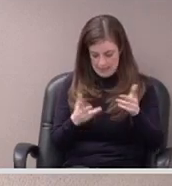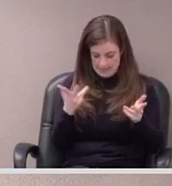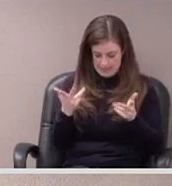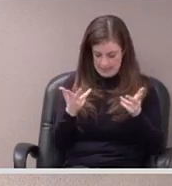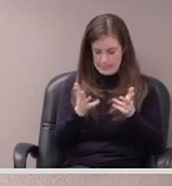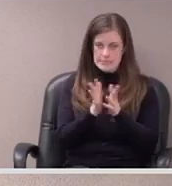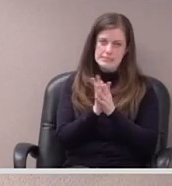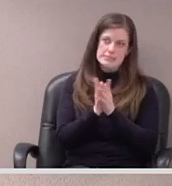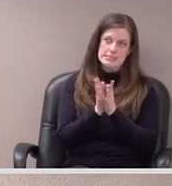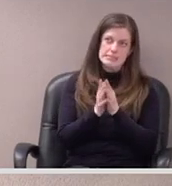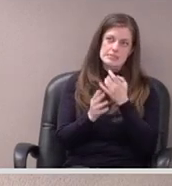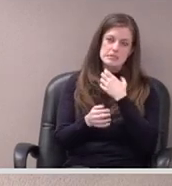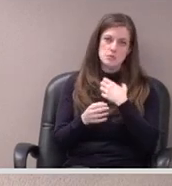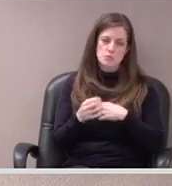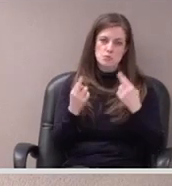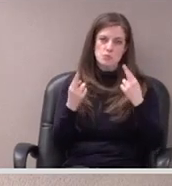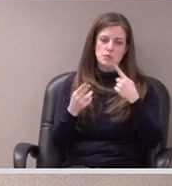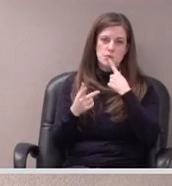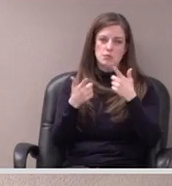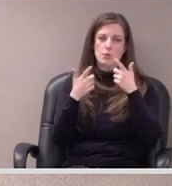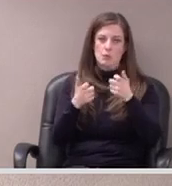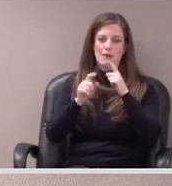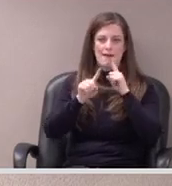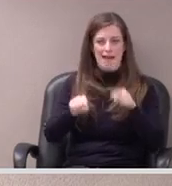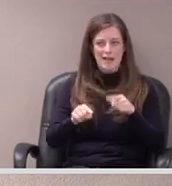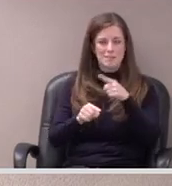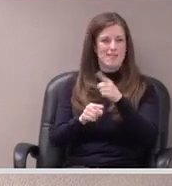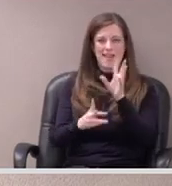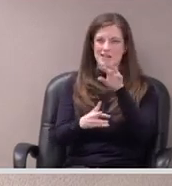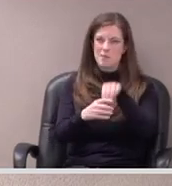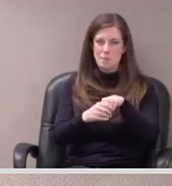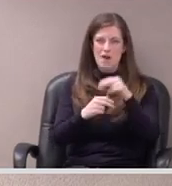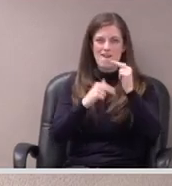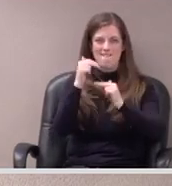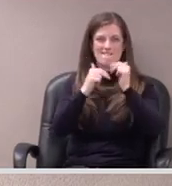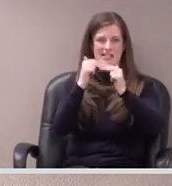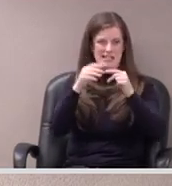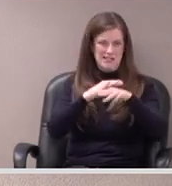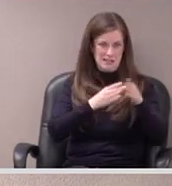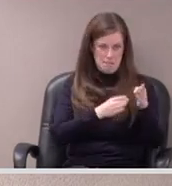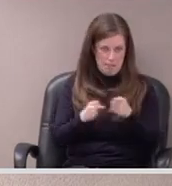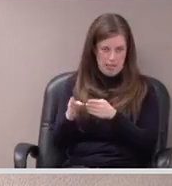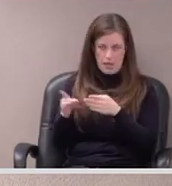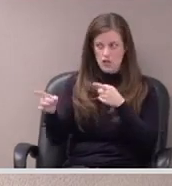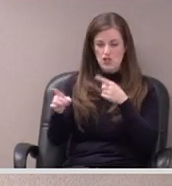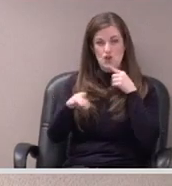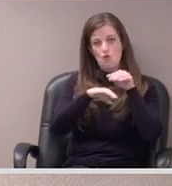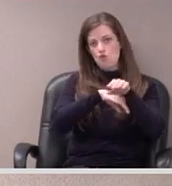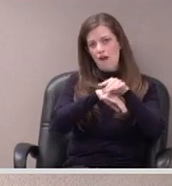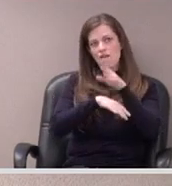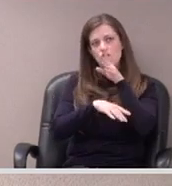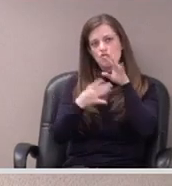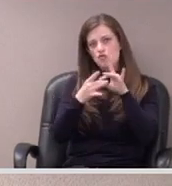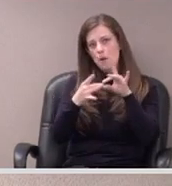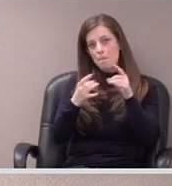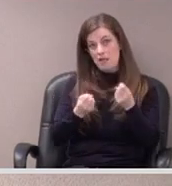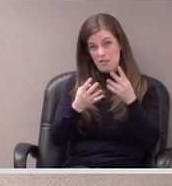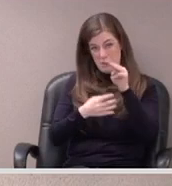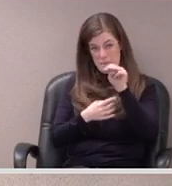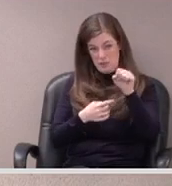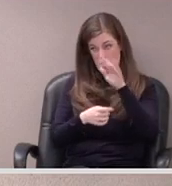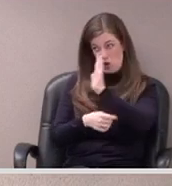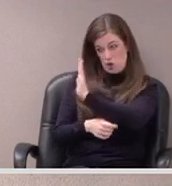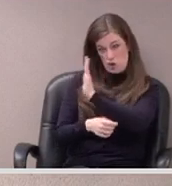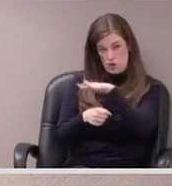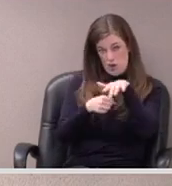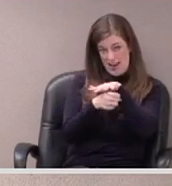I wish there was a quick answer to that. I think that's going to have to be a part of our facilities plan. I think you're referencing a lot of middle schools in your area,